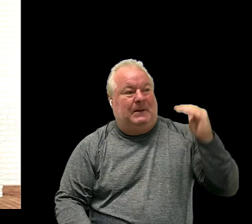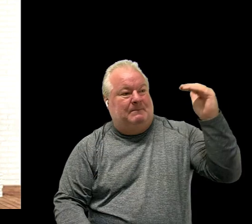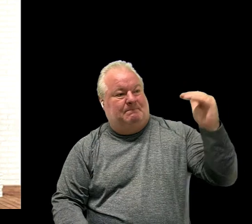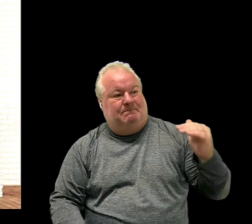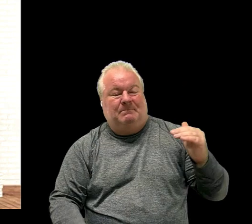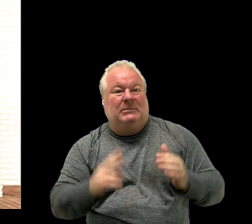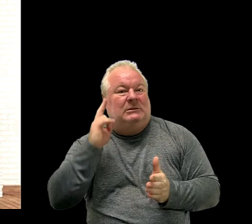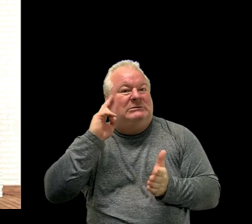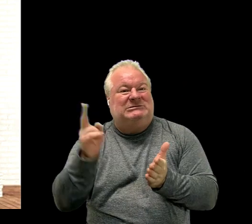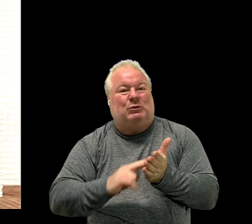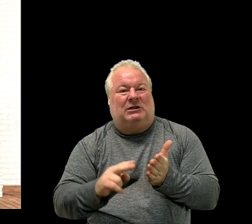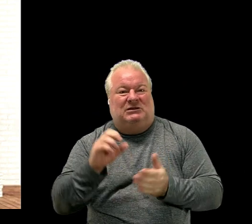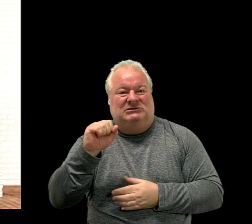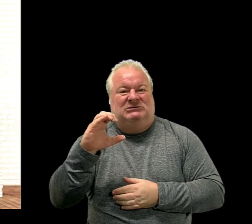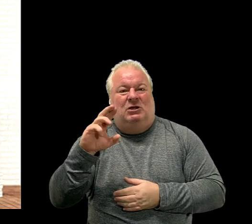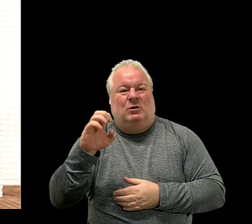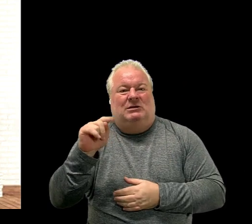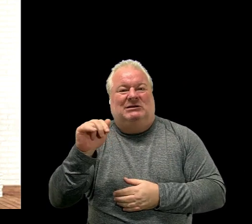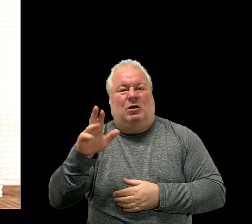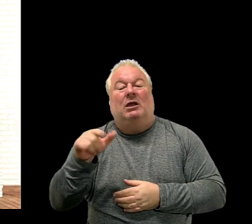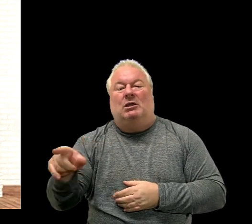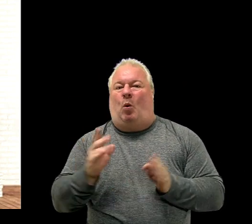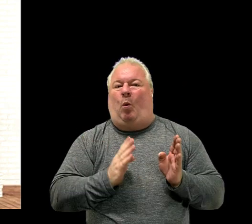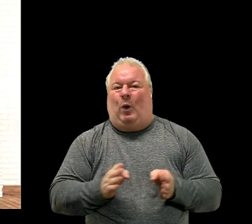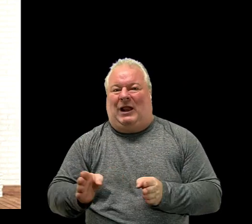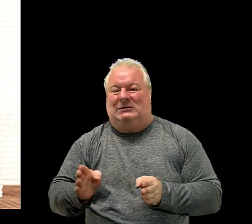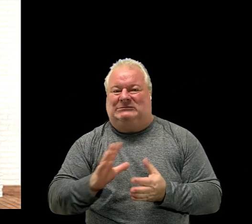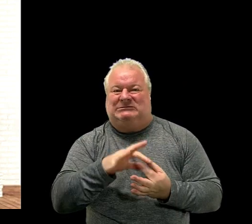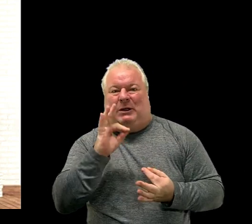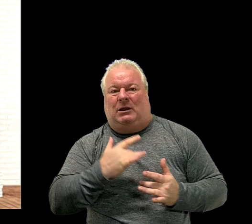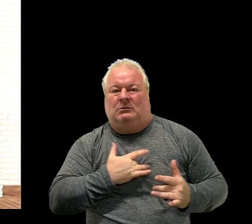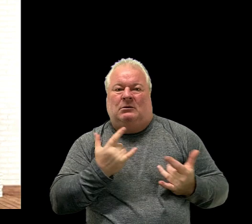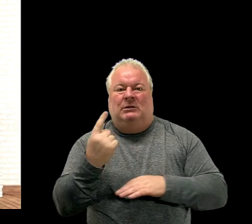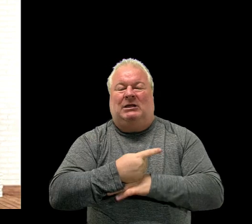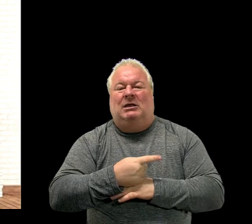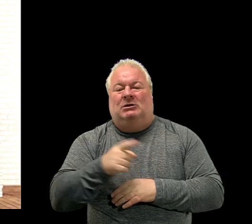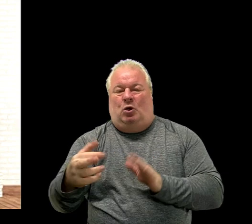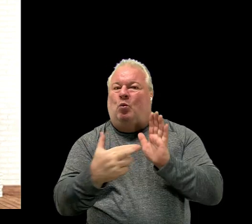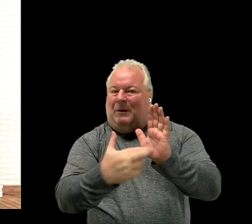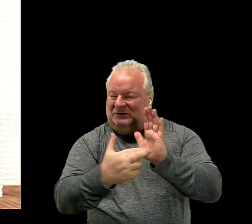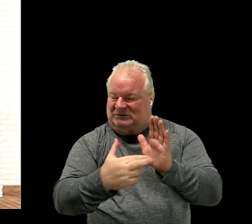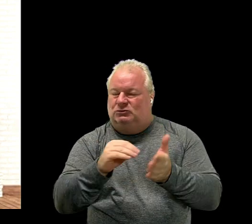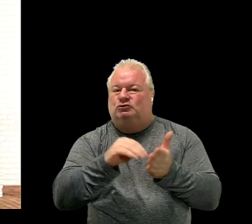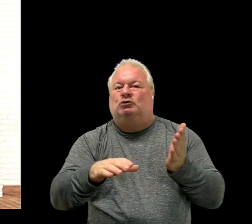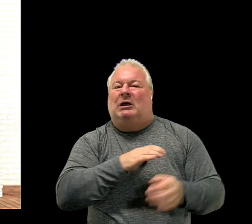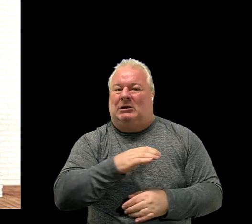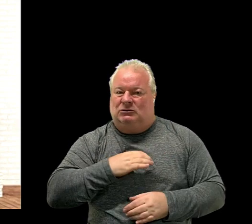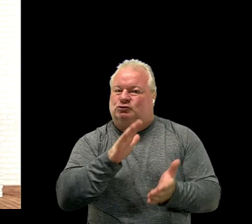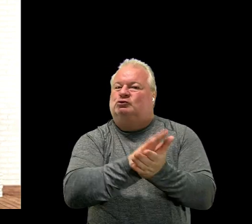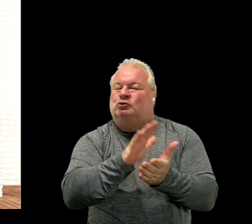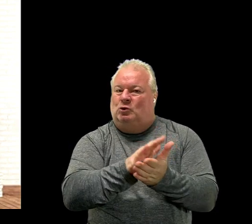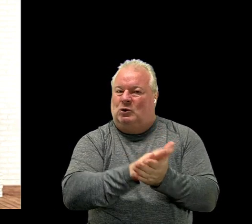you will organize spirit days. You will represent student council at school functions, both